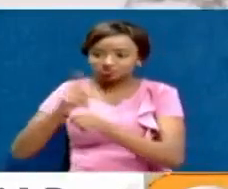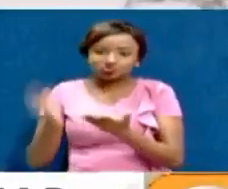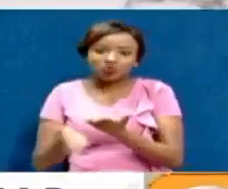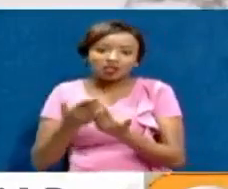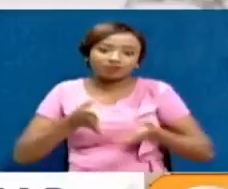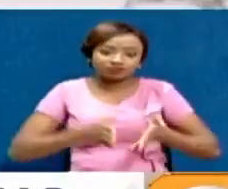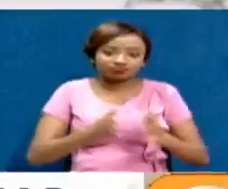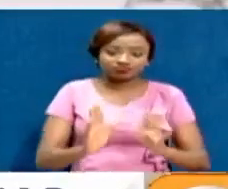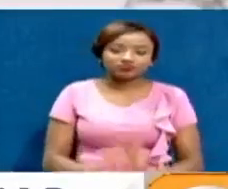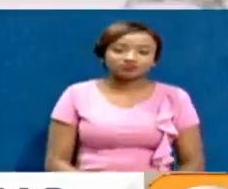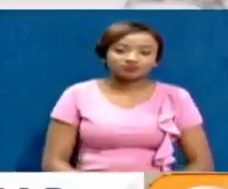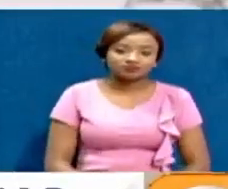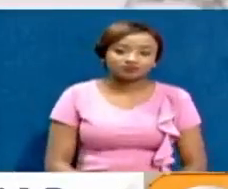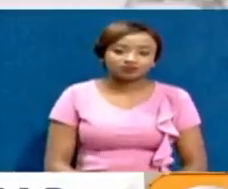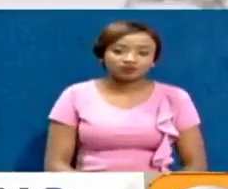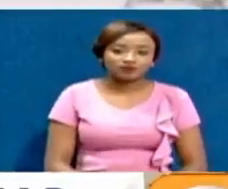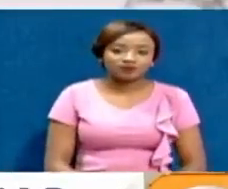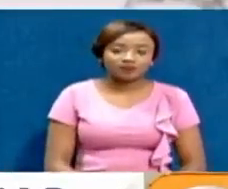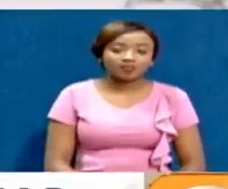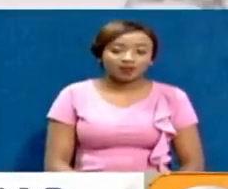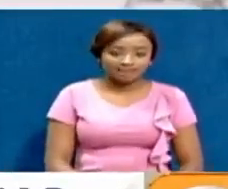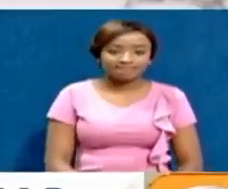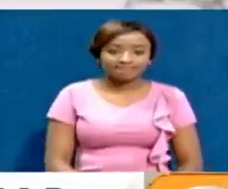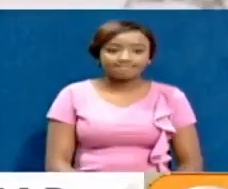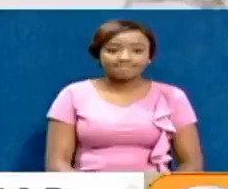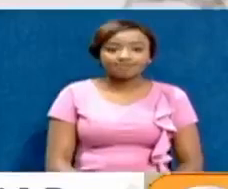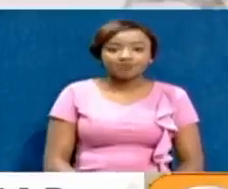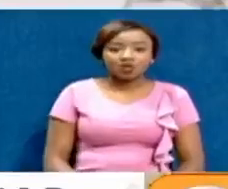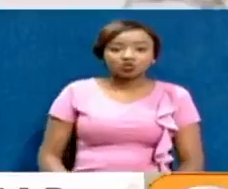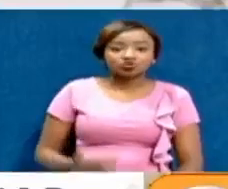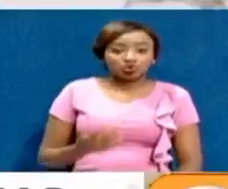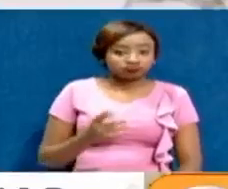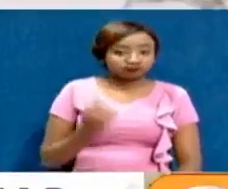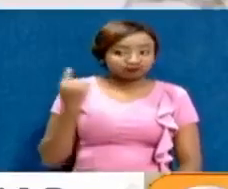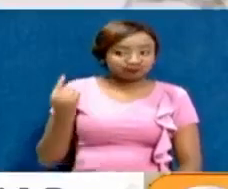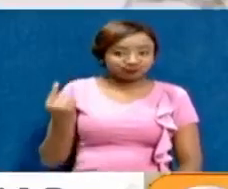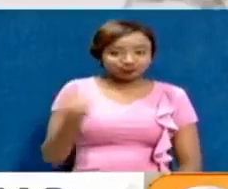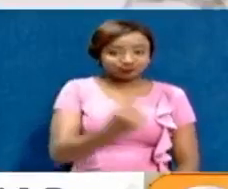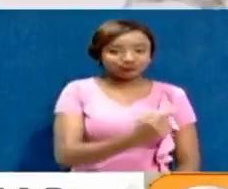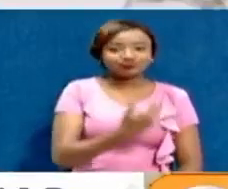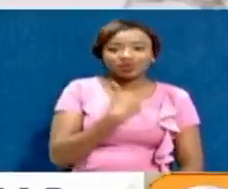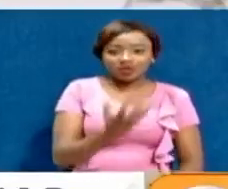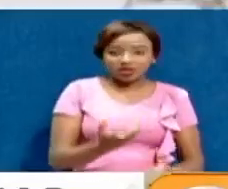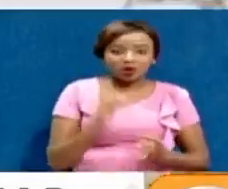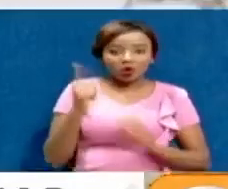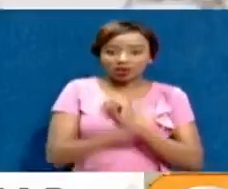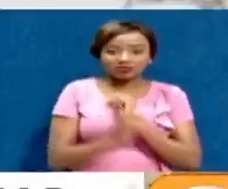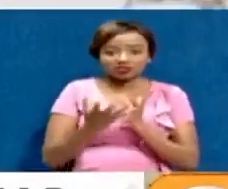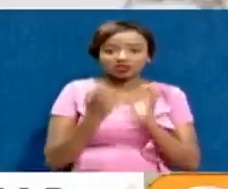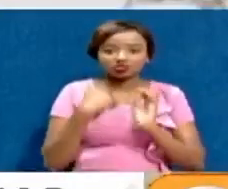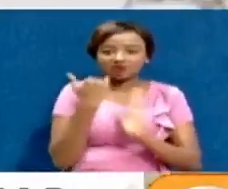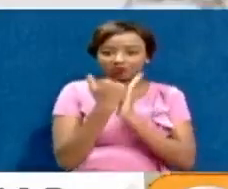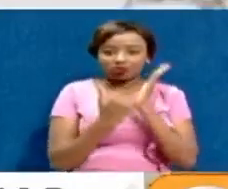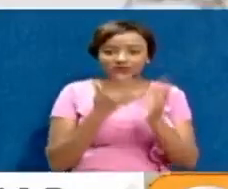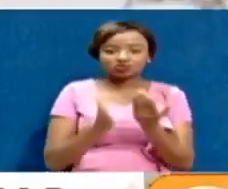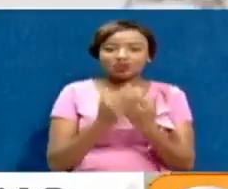this project. Every effort as a country to protect by putting anti-poaching programs that so far has been